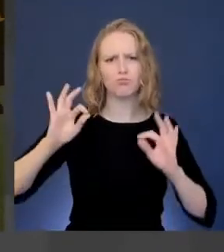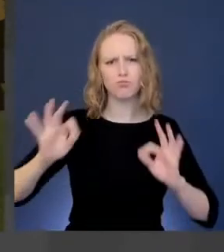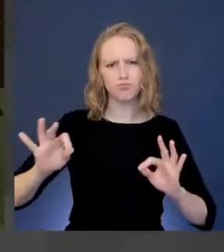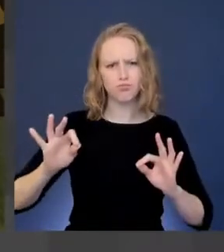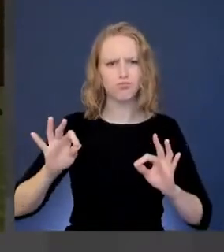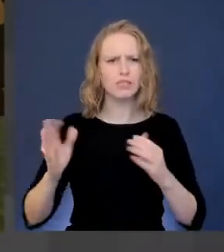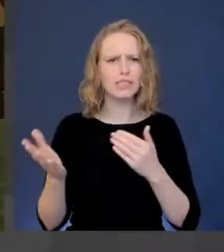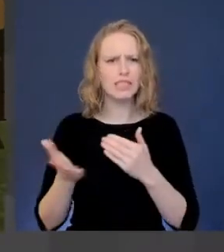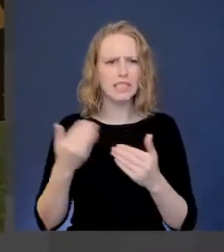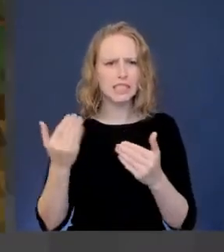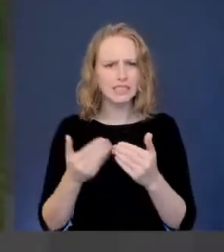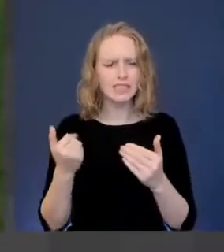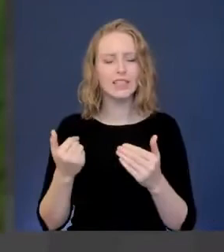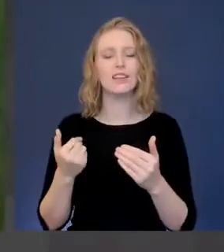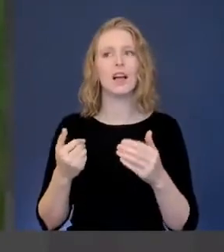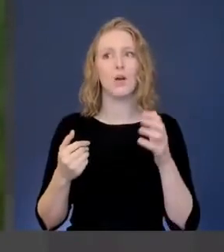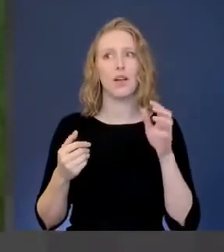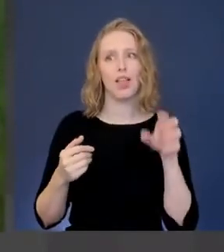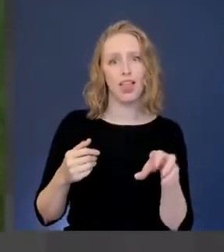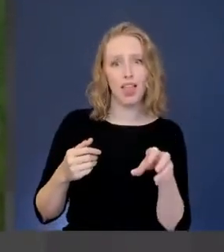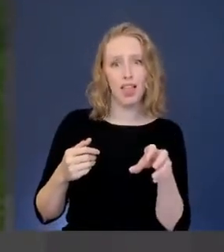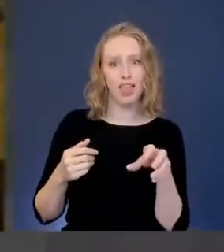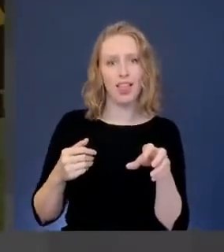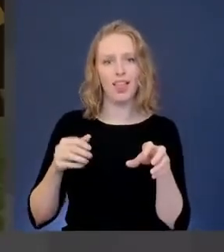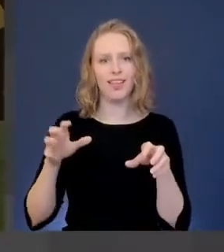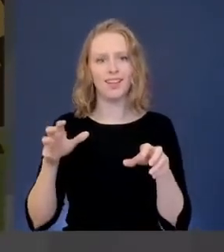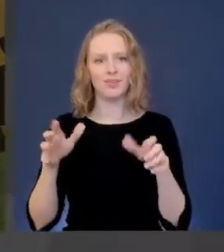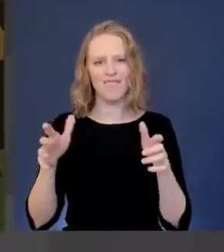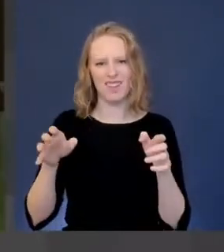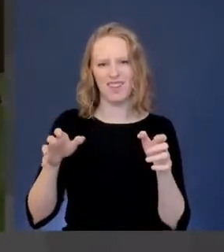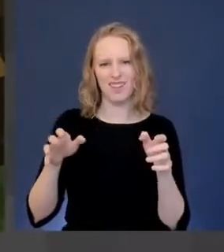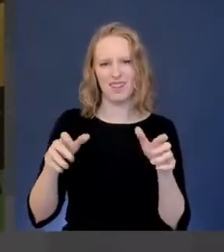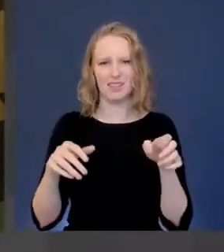use our other mouse. You know, we got some buttons on the side right here.